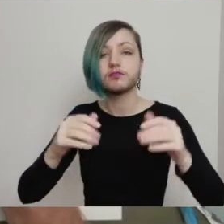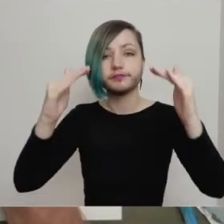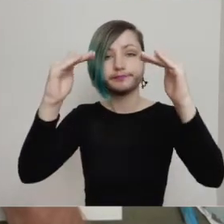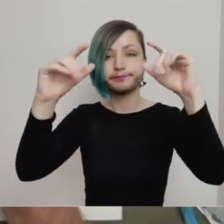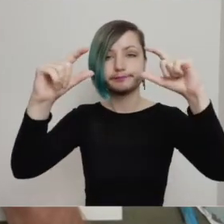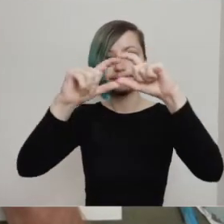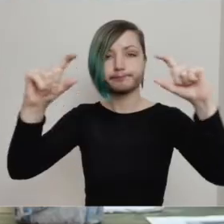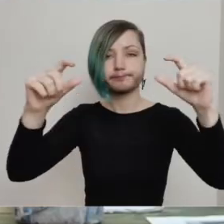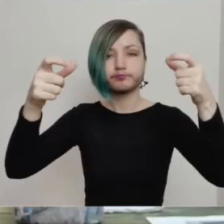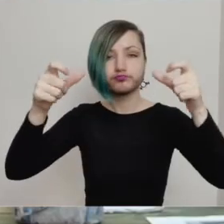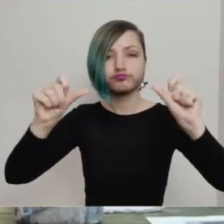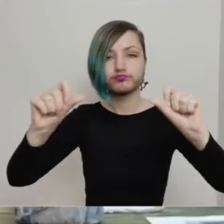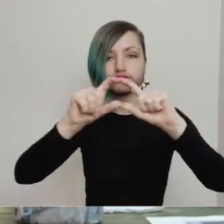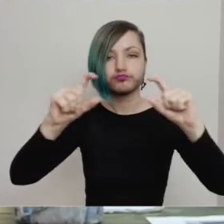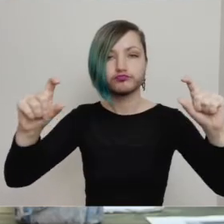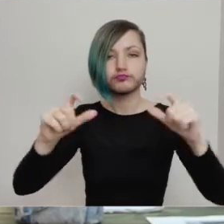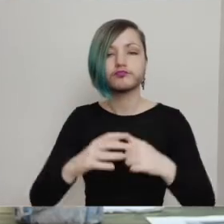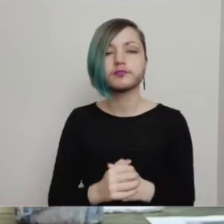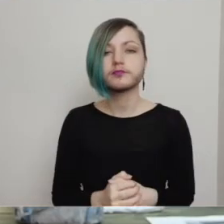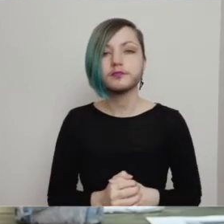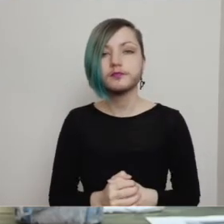lower.